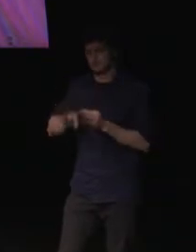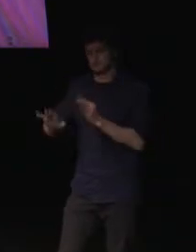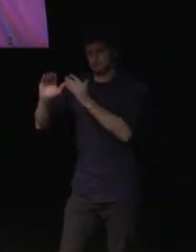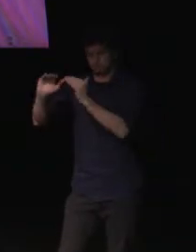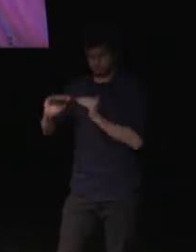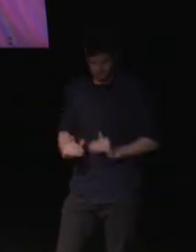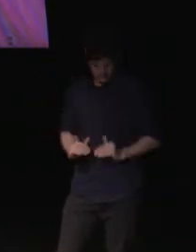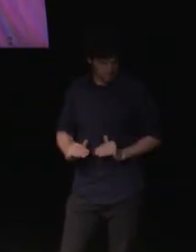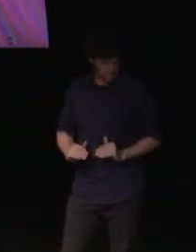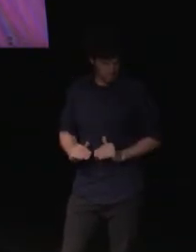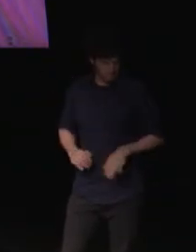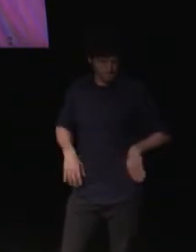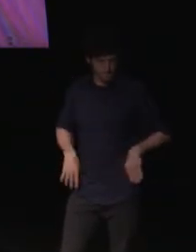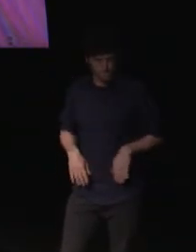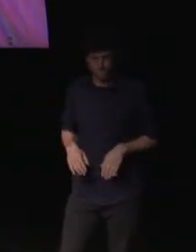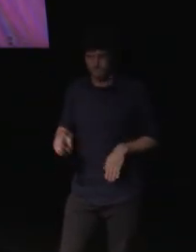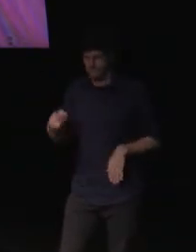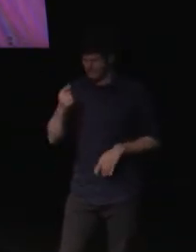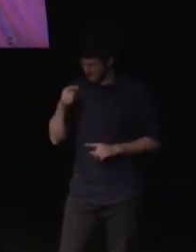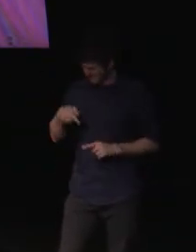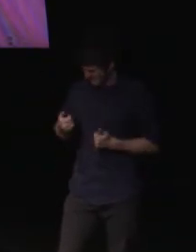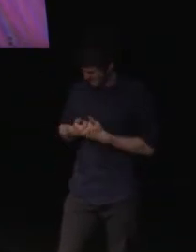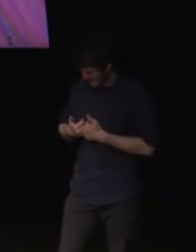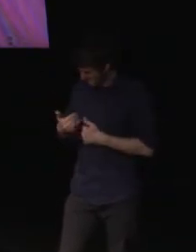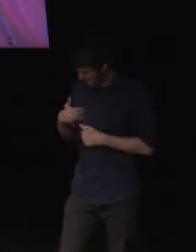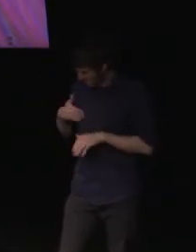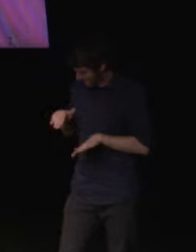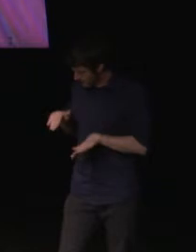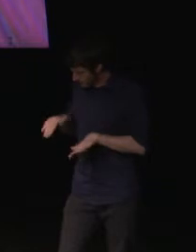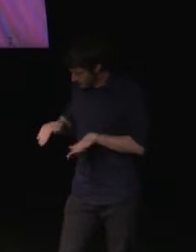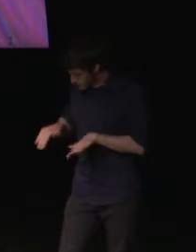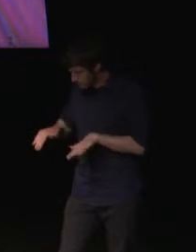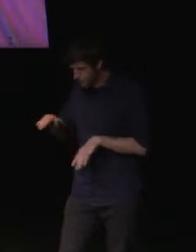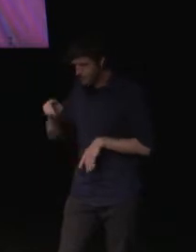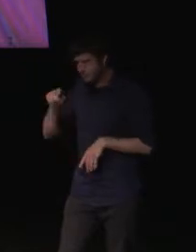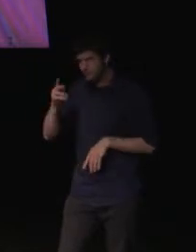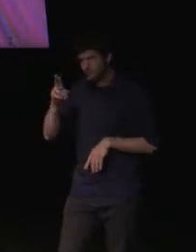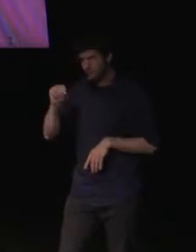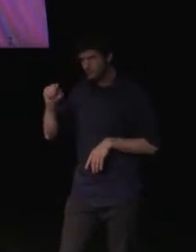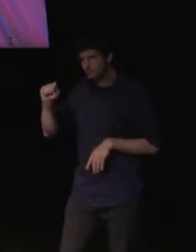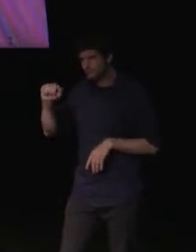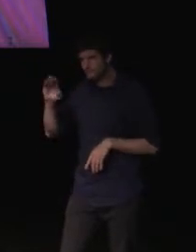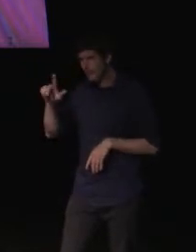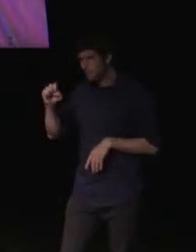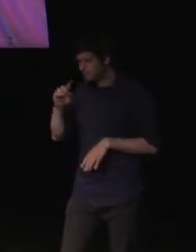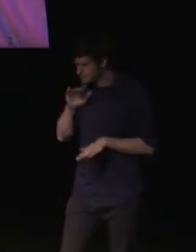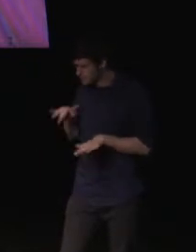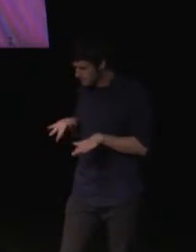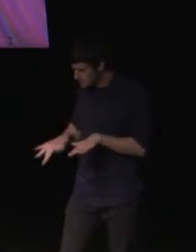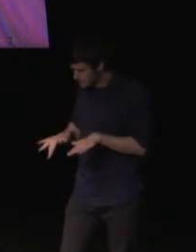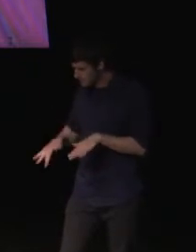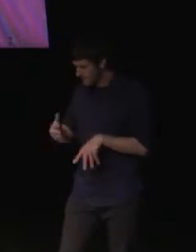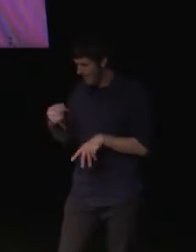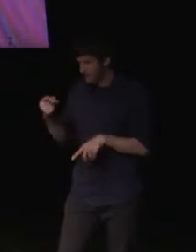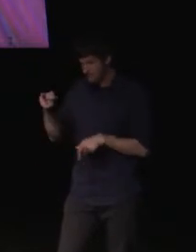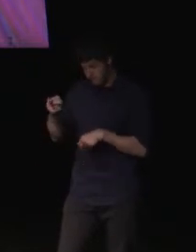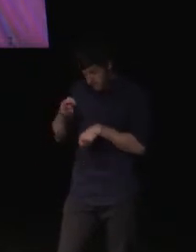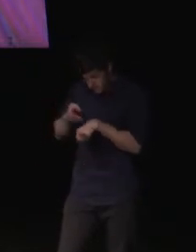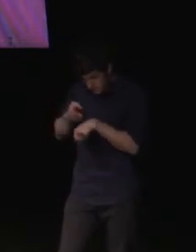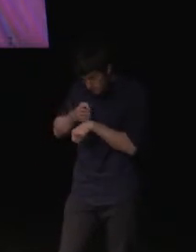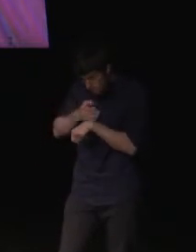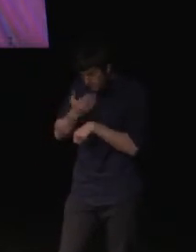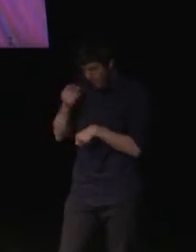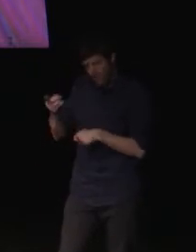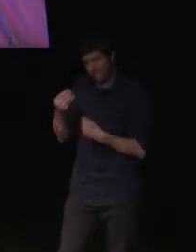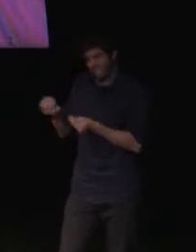if you're not familiar with the game, it's got a turntable, and if you get better on it, it's going to give you more things to do.